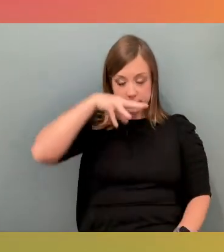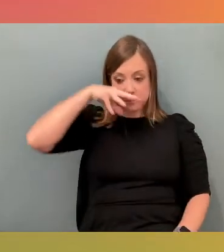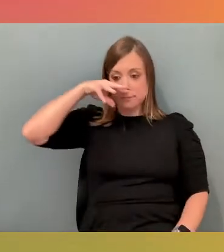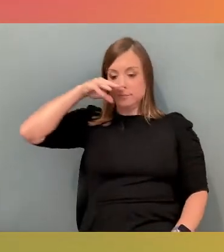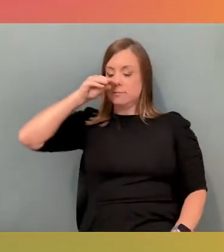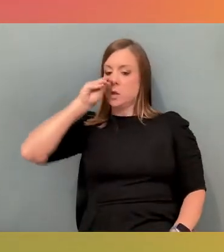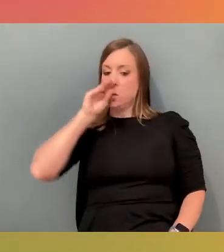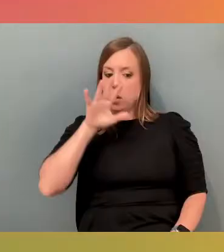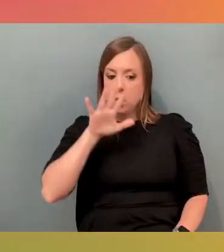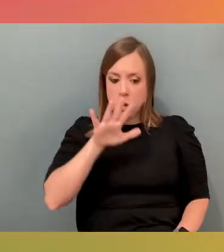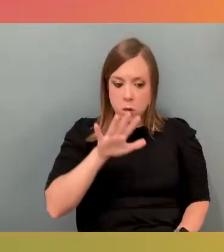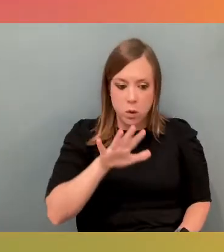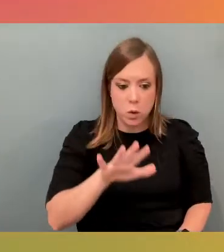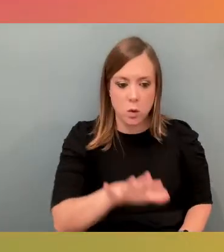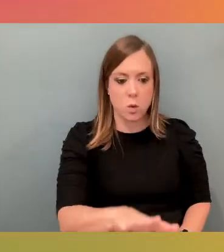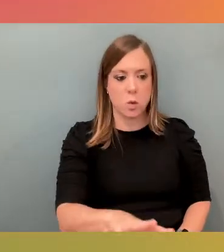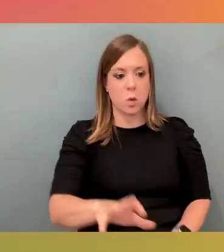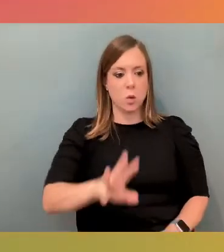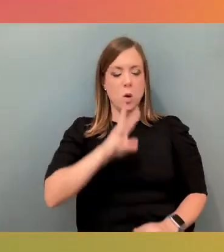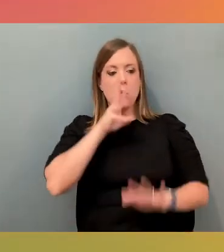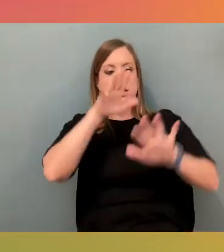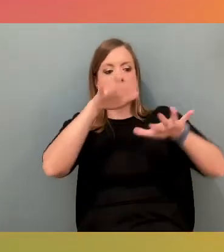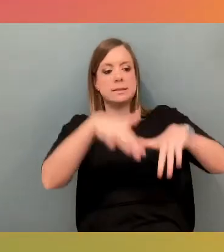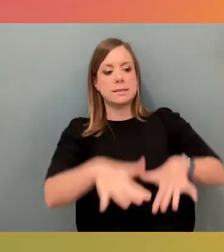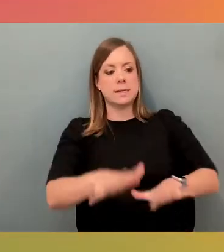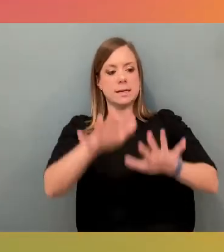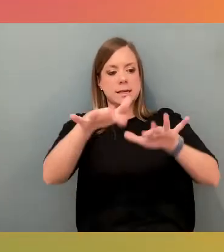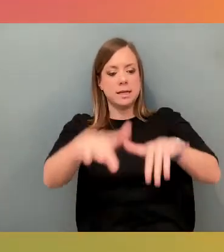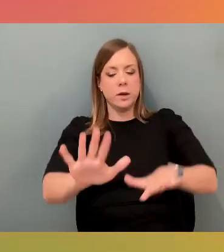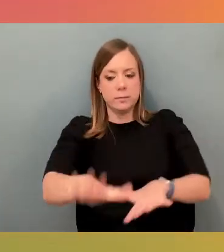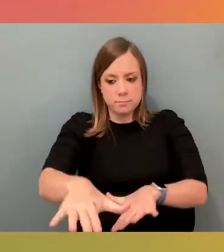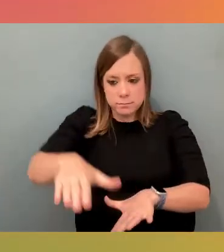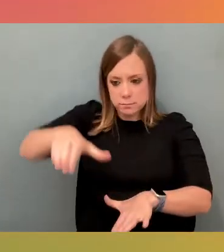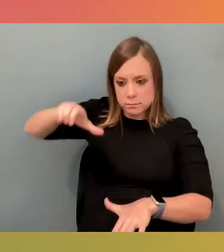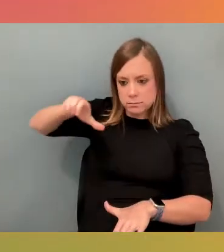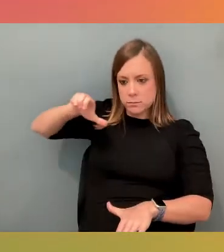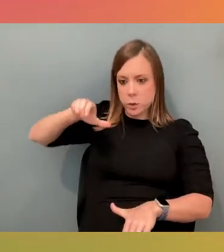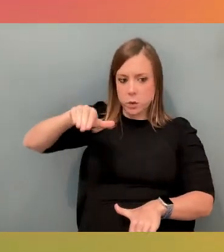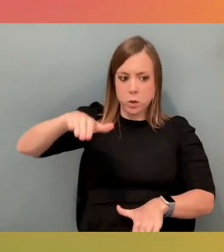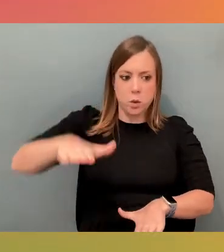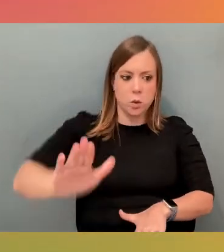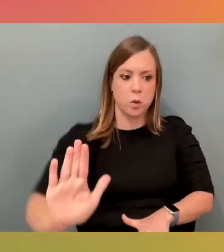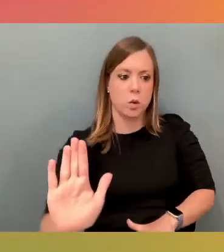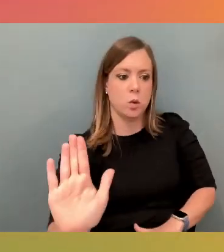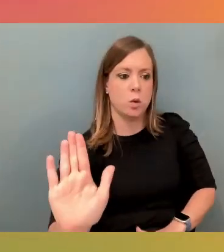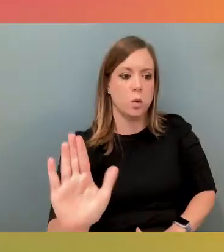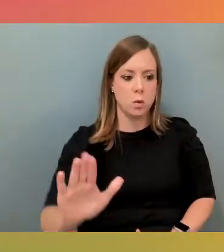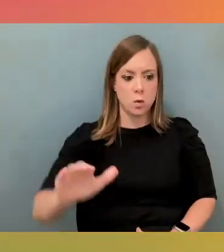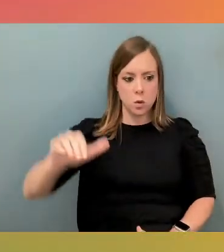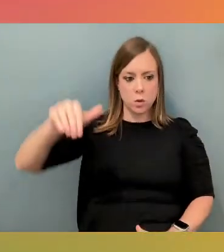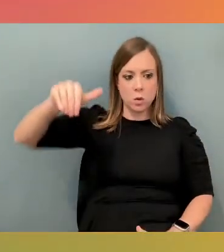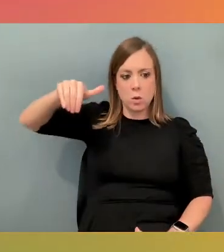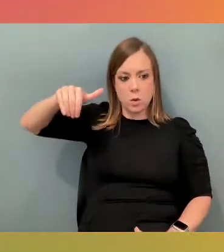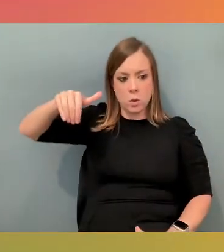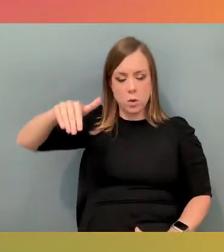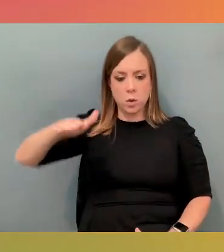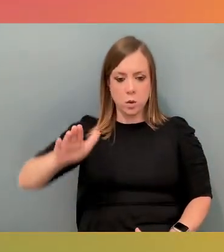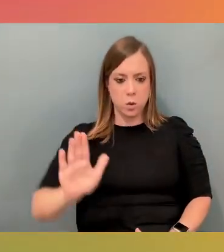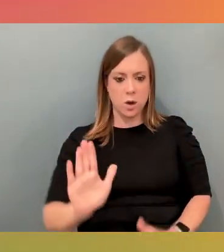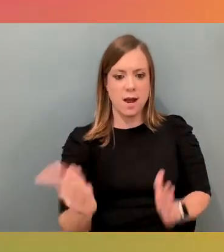the smoothness in the body. Beautiful, let's do that one more time. Rolling forward